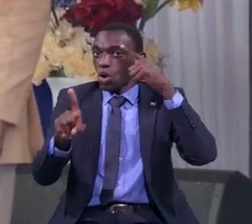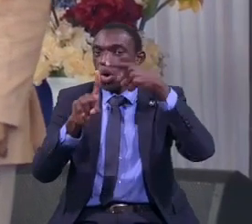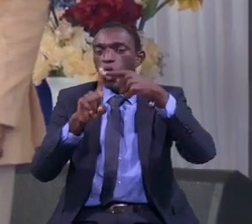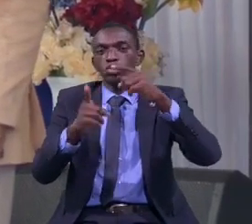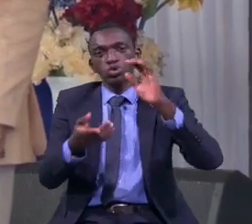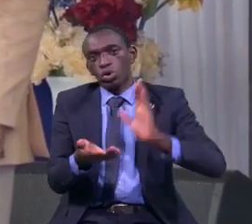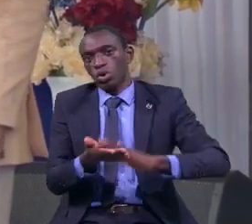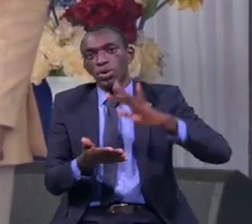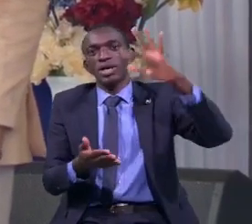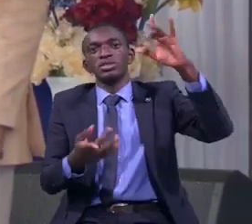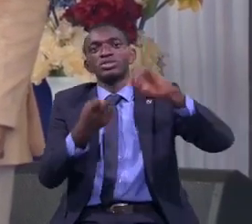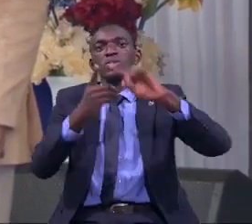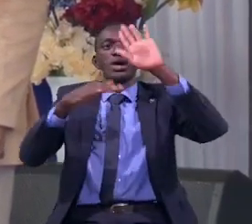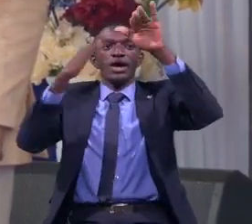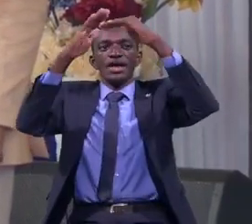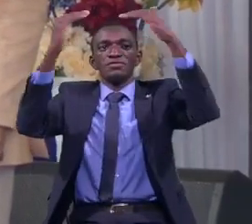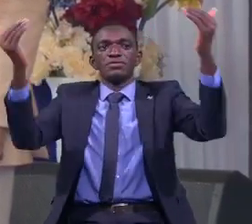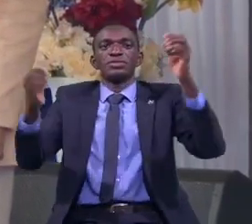heaven.